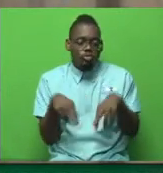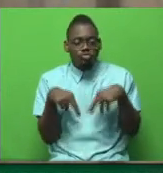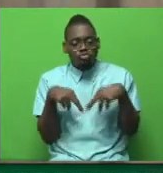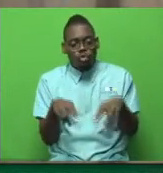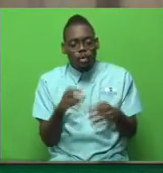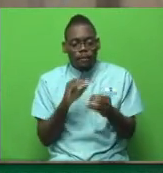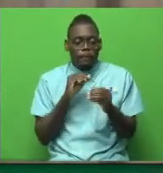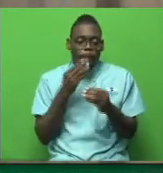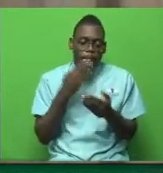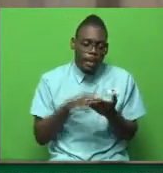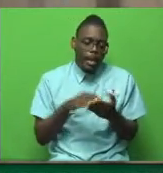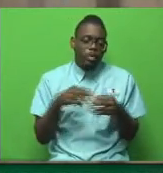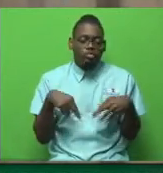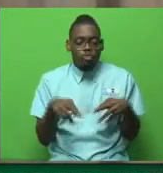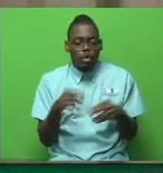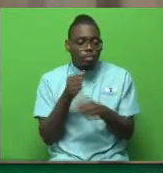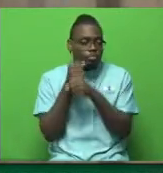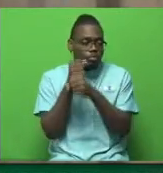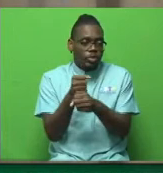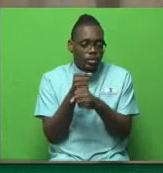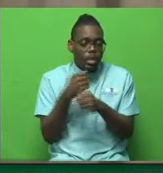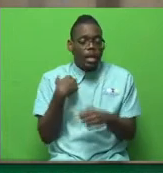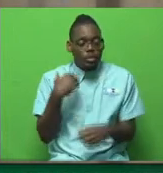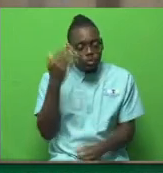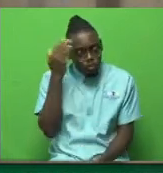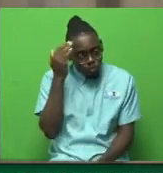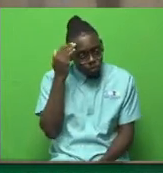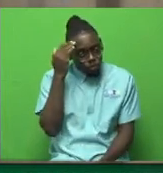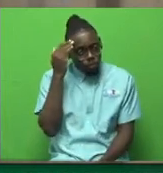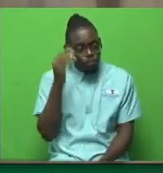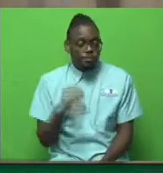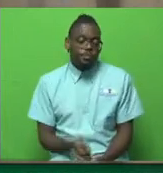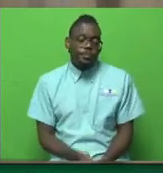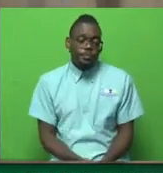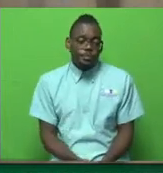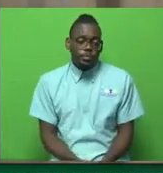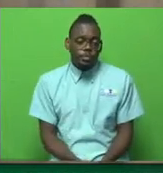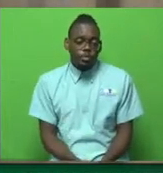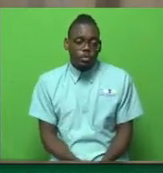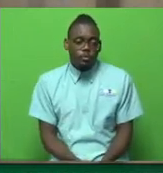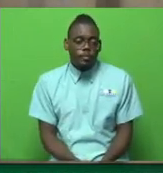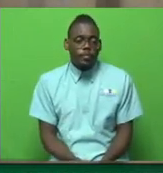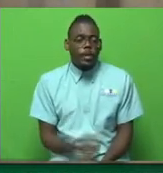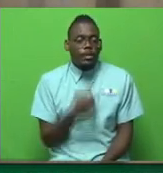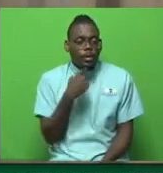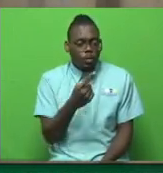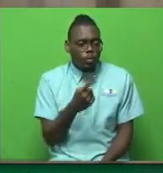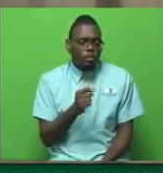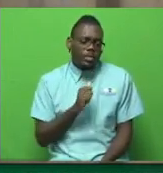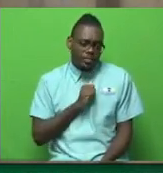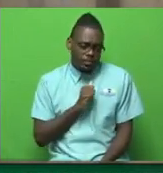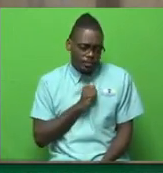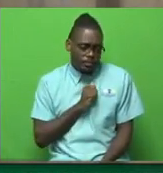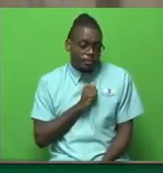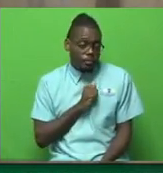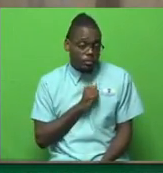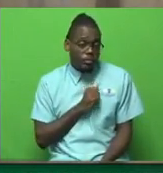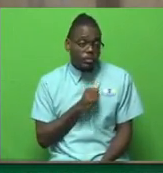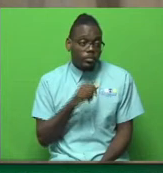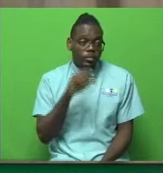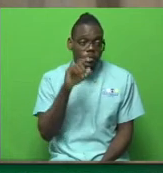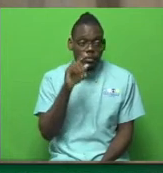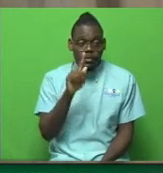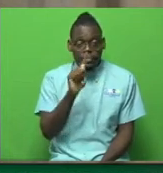I know as the government sits in their seats they have managed to convince themselves that the opposition is